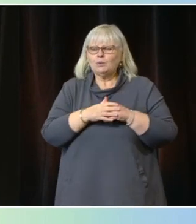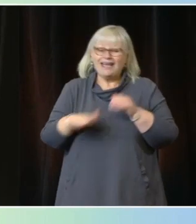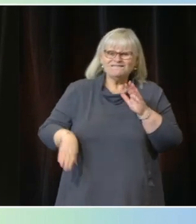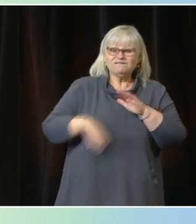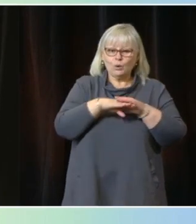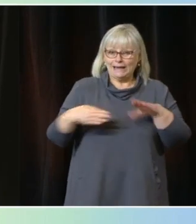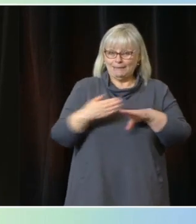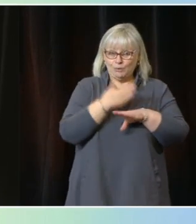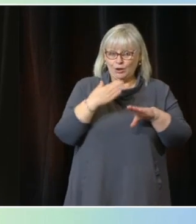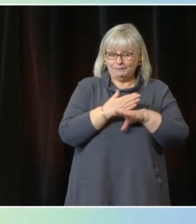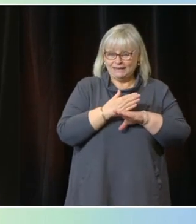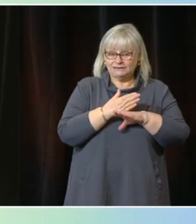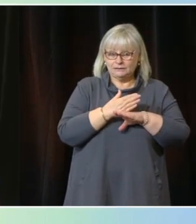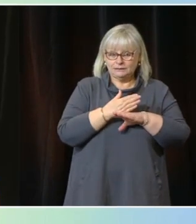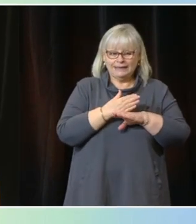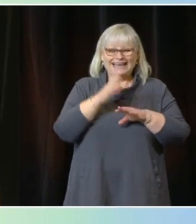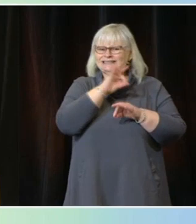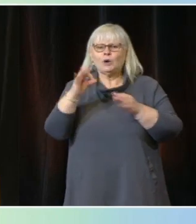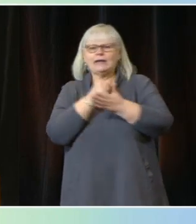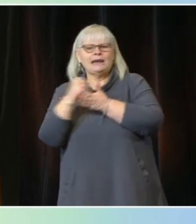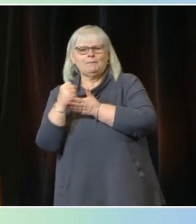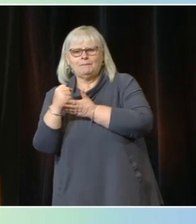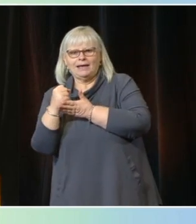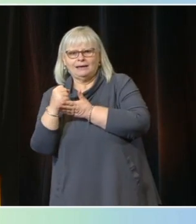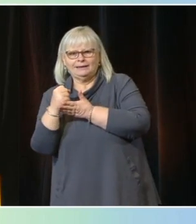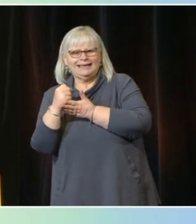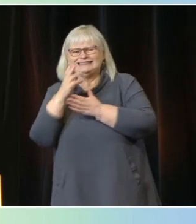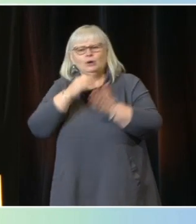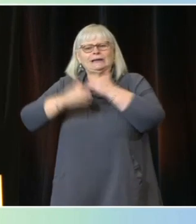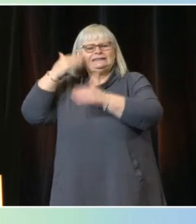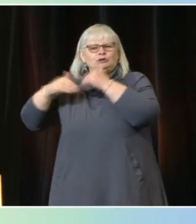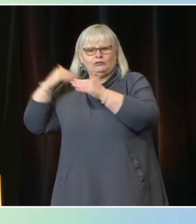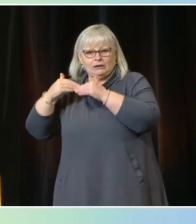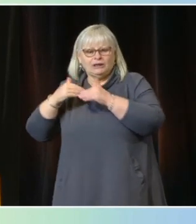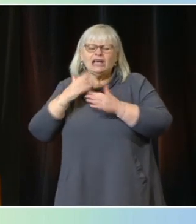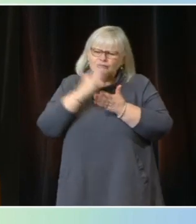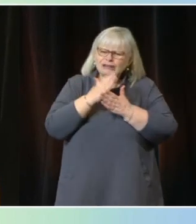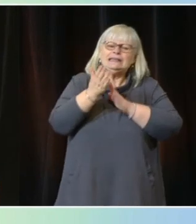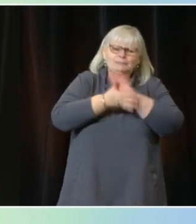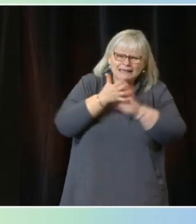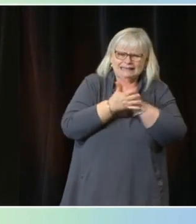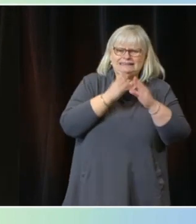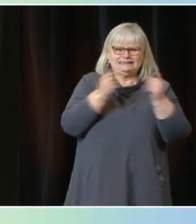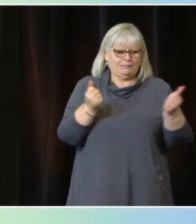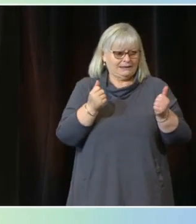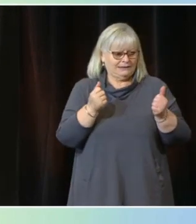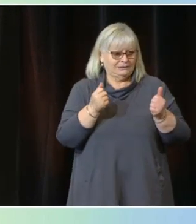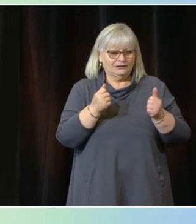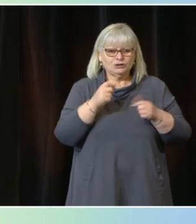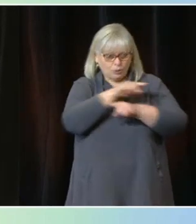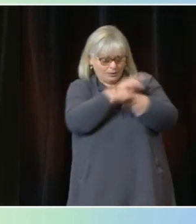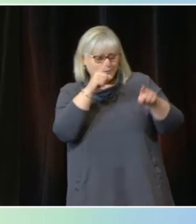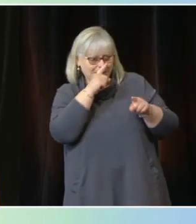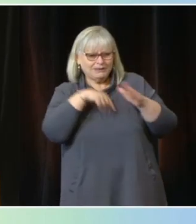employment is not just a statistical or a historical Oddity but it actually means something to real people in real